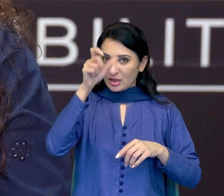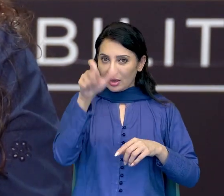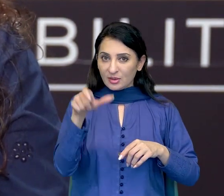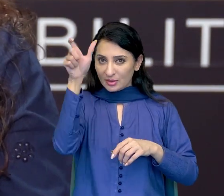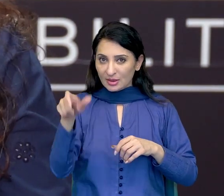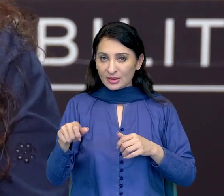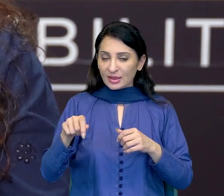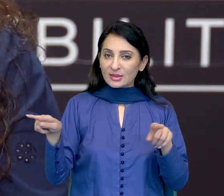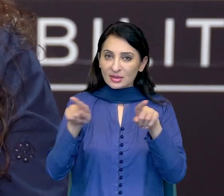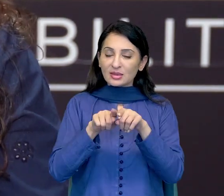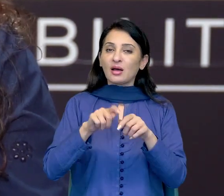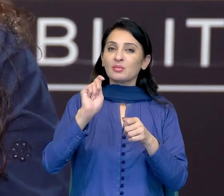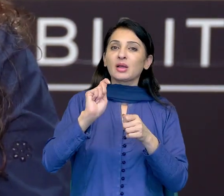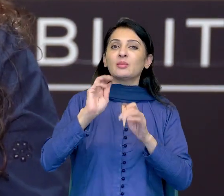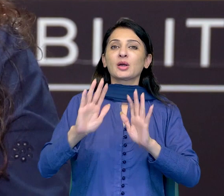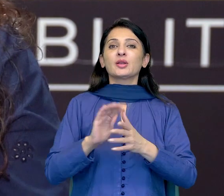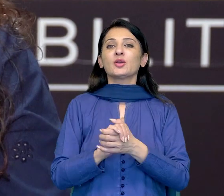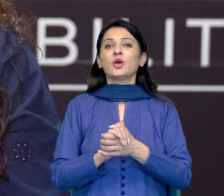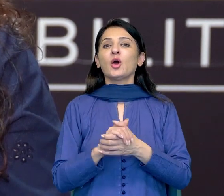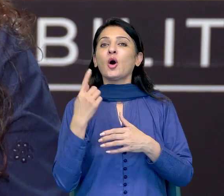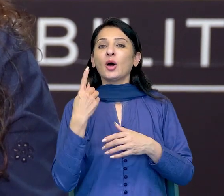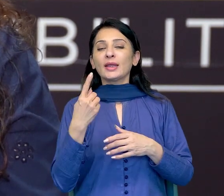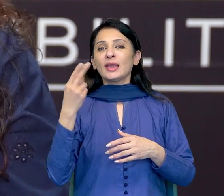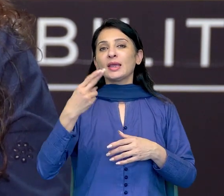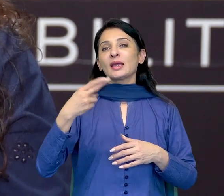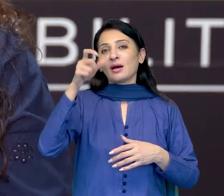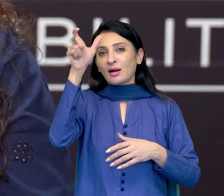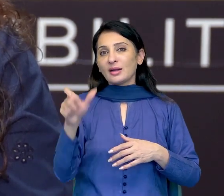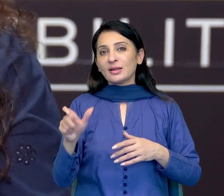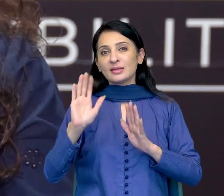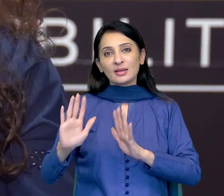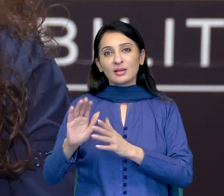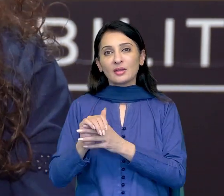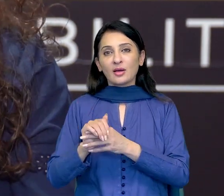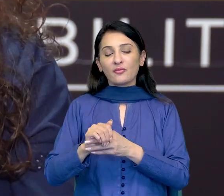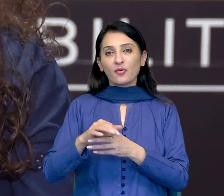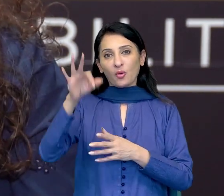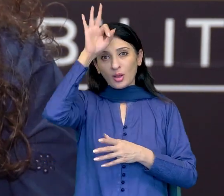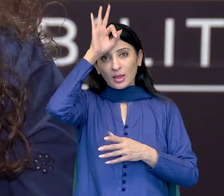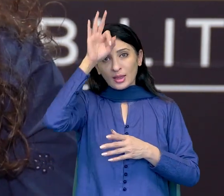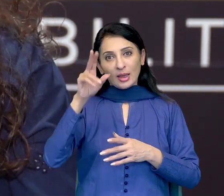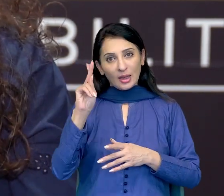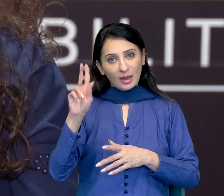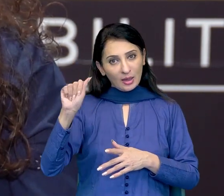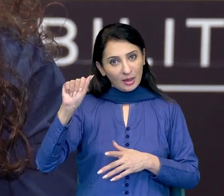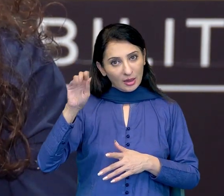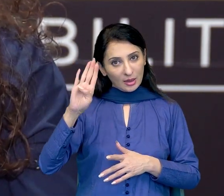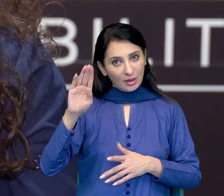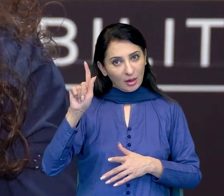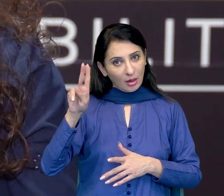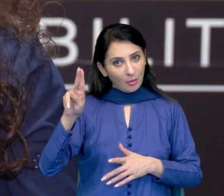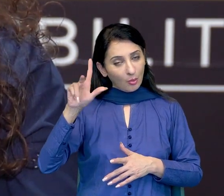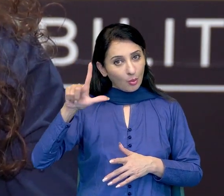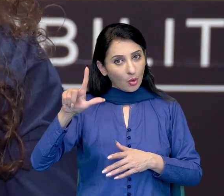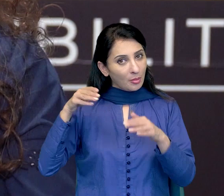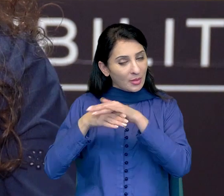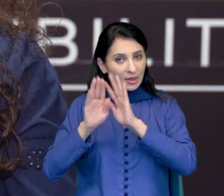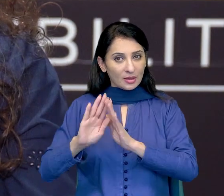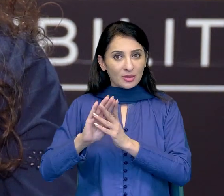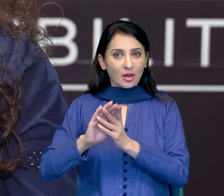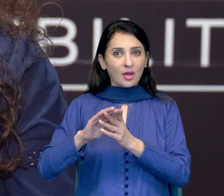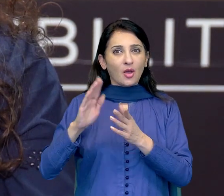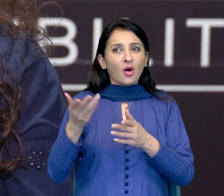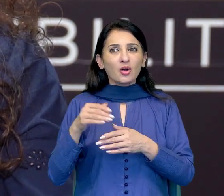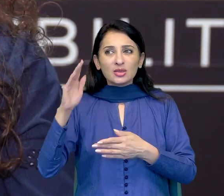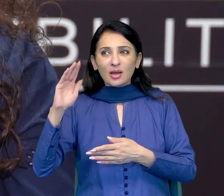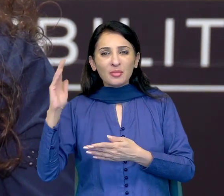I'm working with different artists from South Asian countries, and there is one artist who's from Kabul,